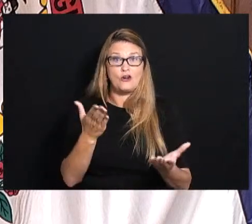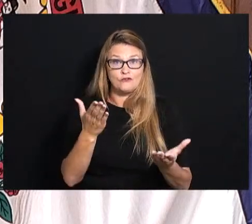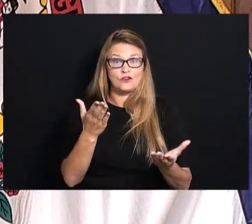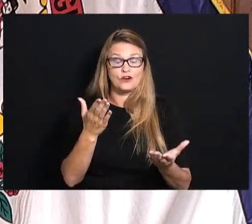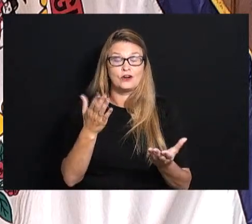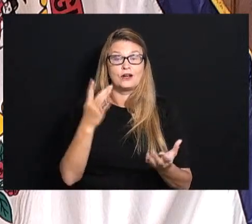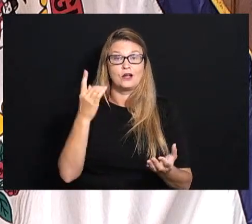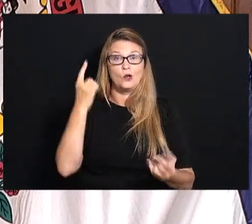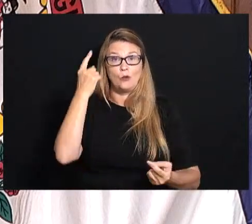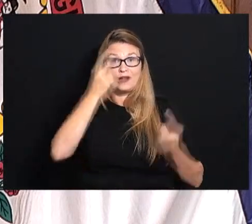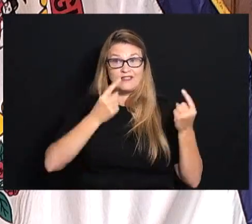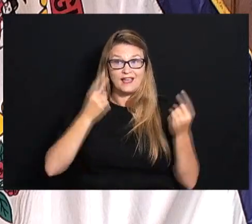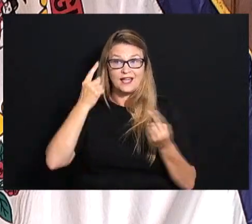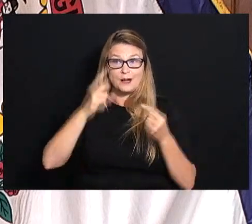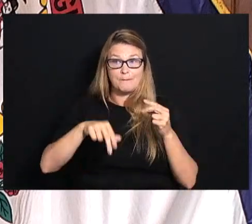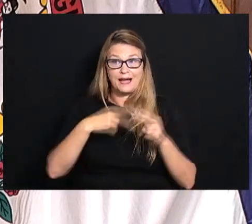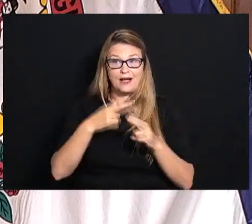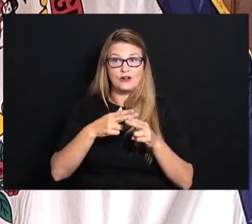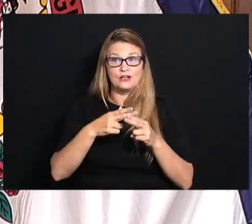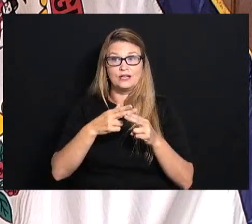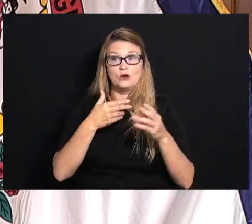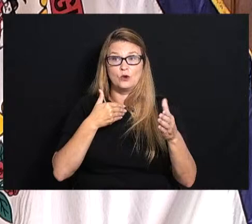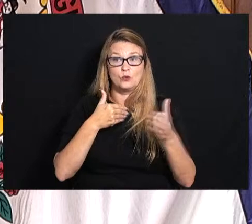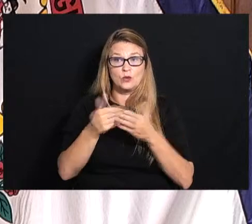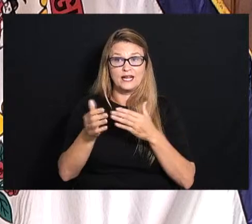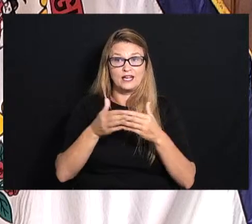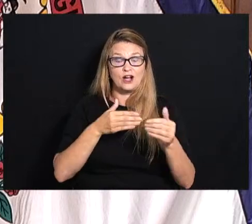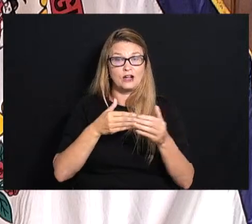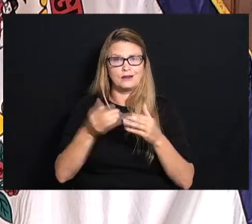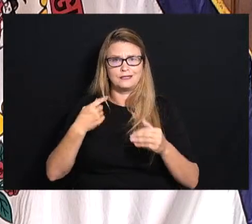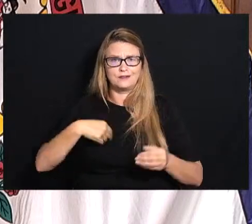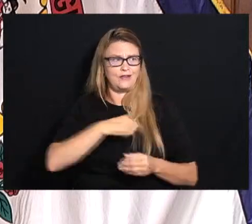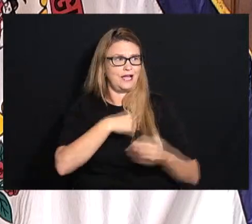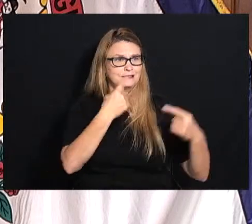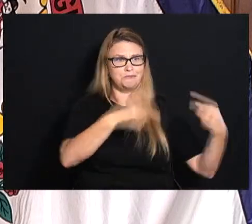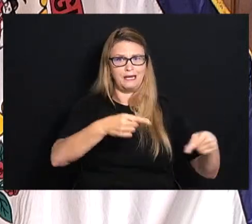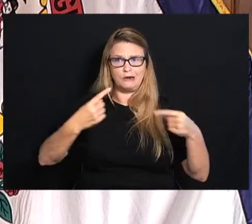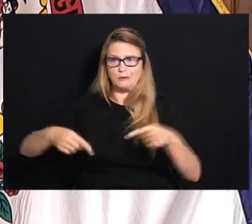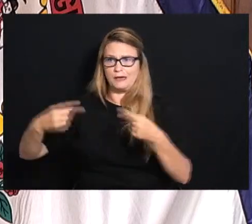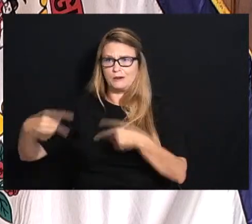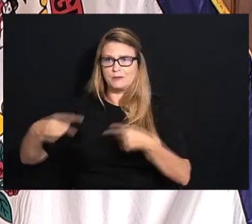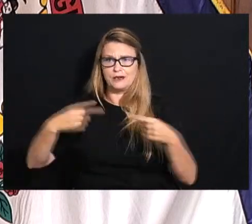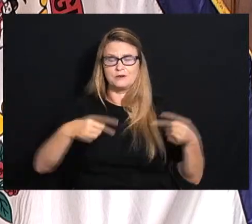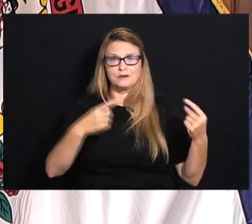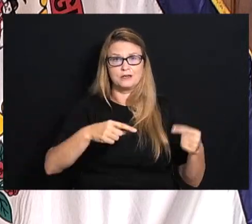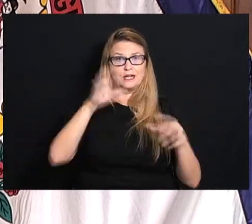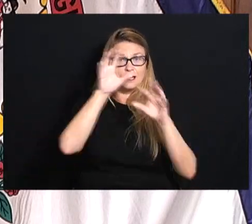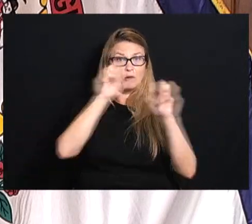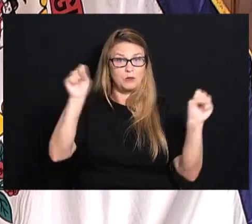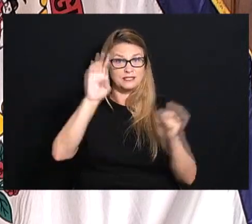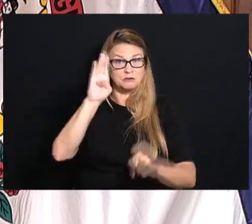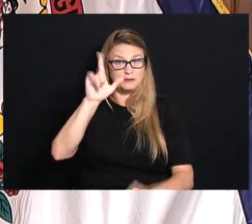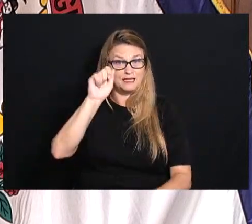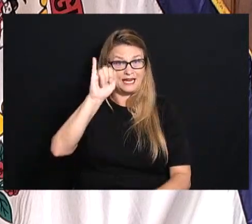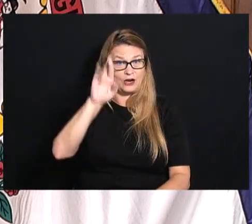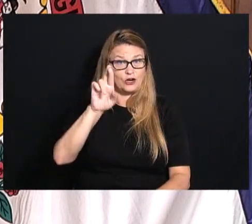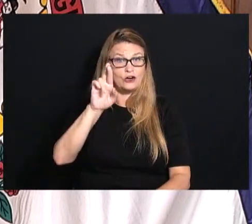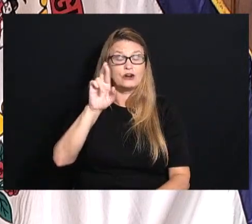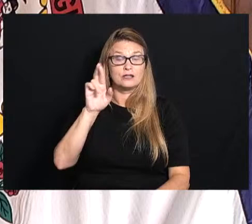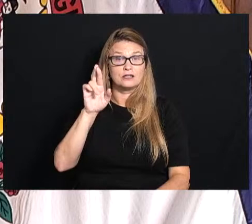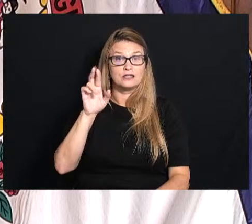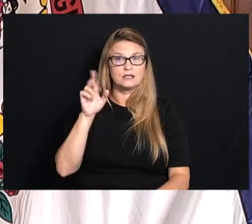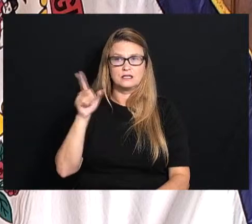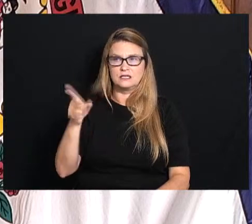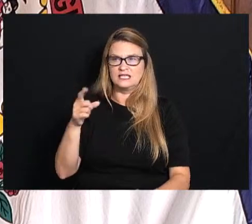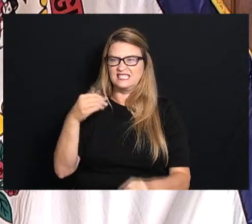about this, is irregardless to us bickering and everything else, President Blair has probably either had surgery